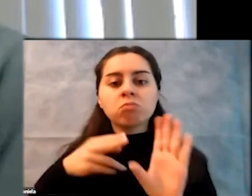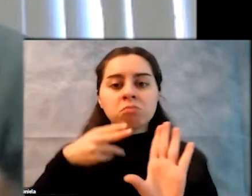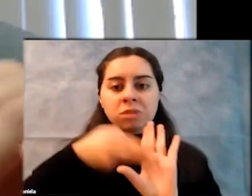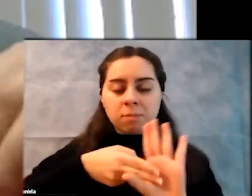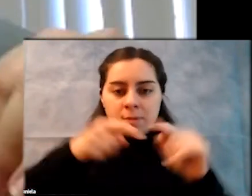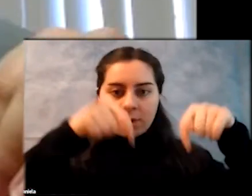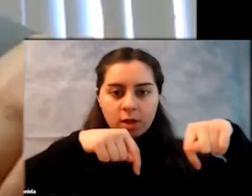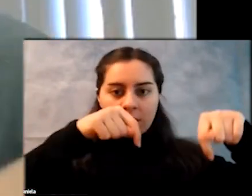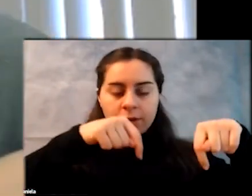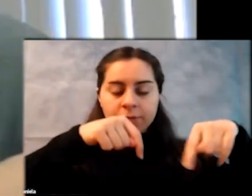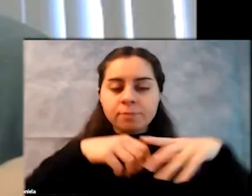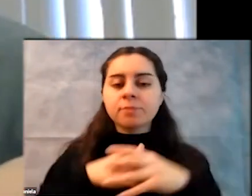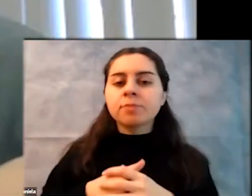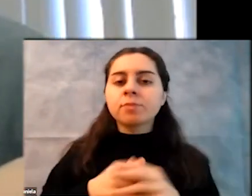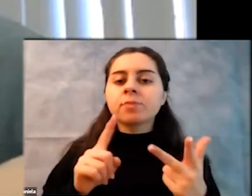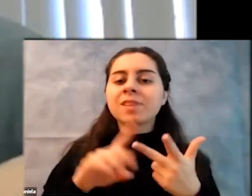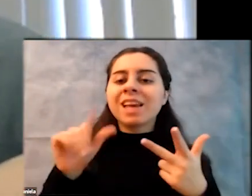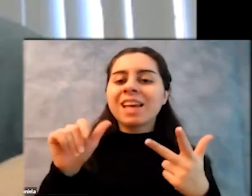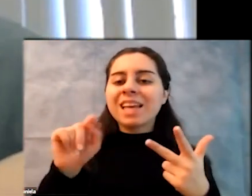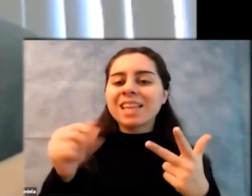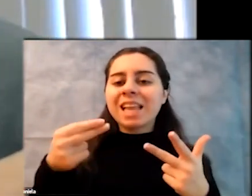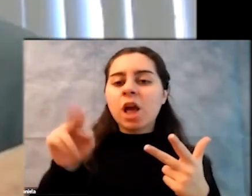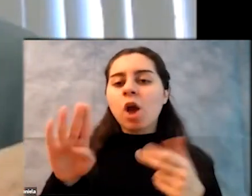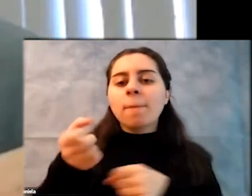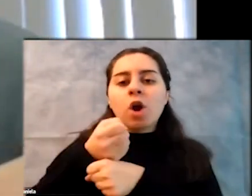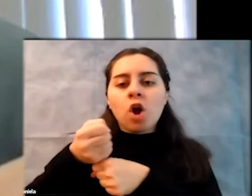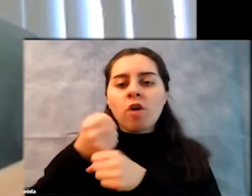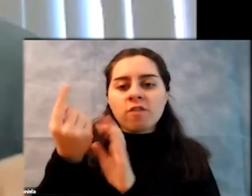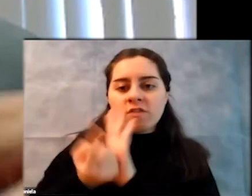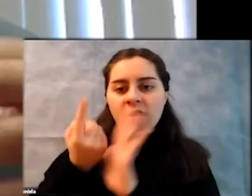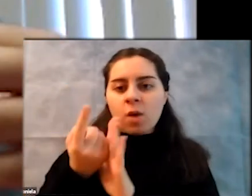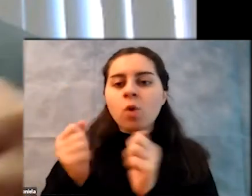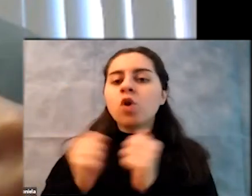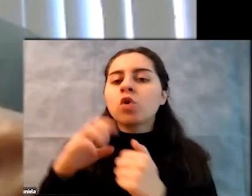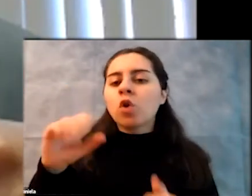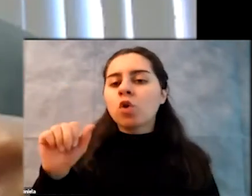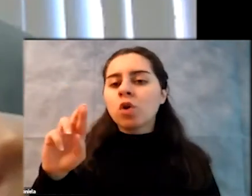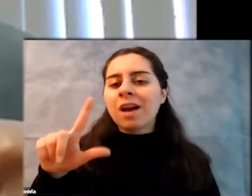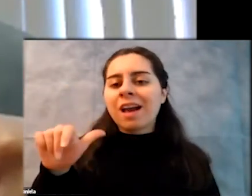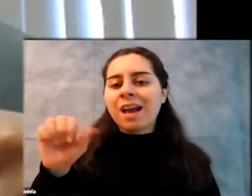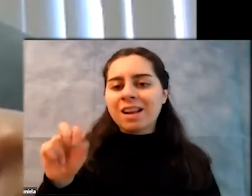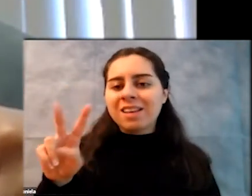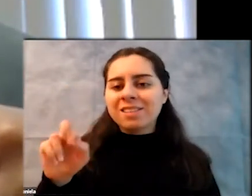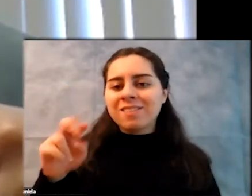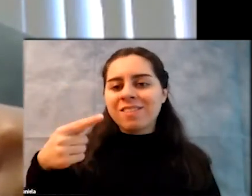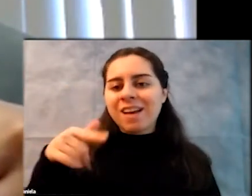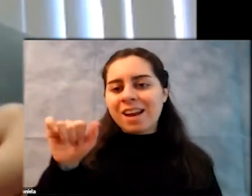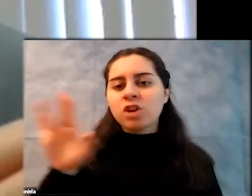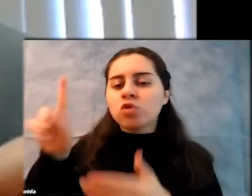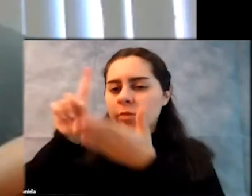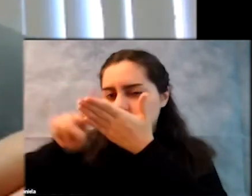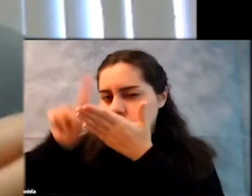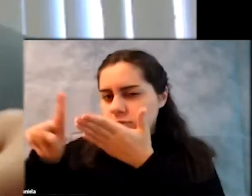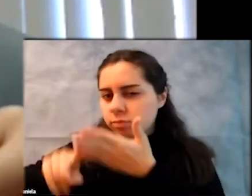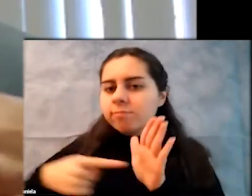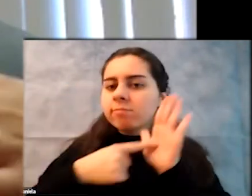here. We also have a Data Hub Coffee Hour where Carlos Vargas will present his findings on New York State and